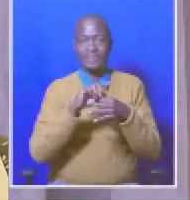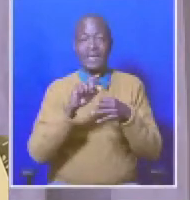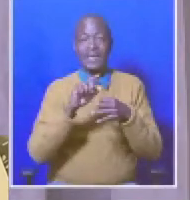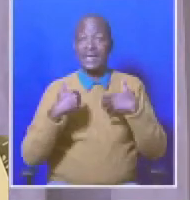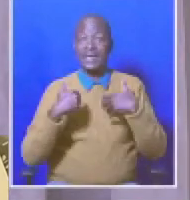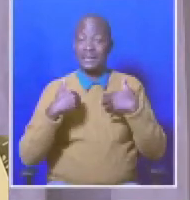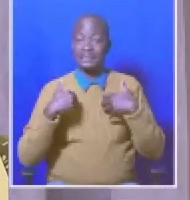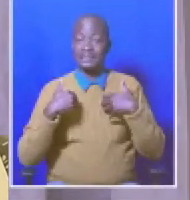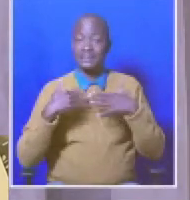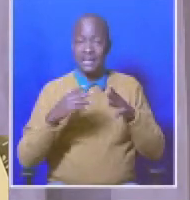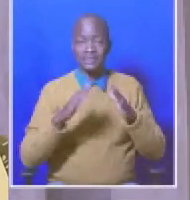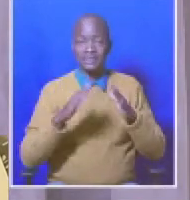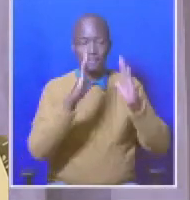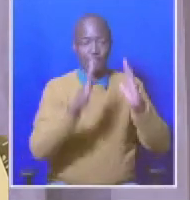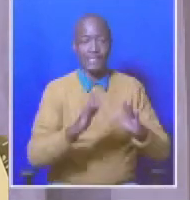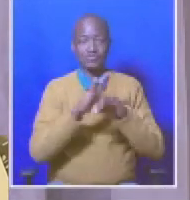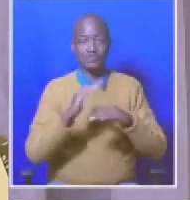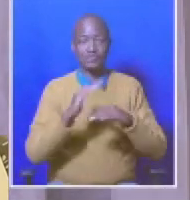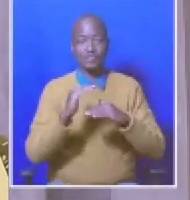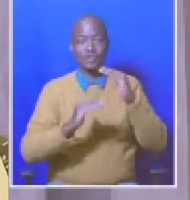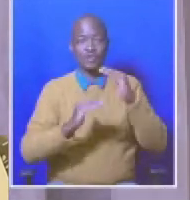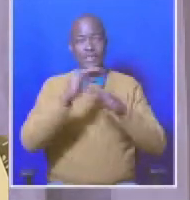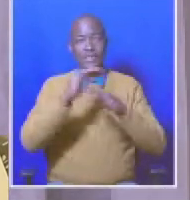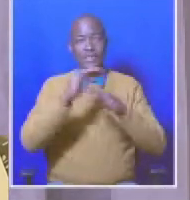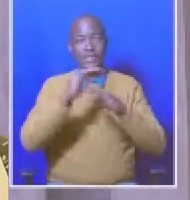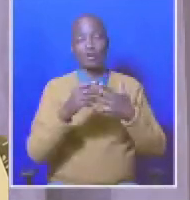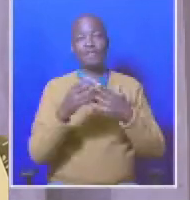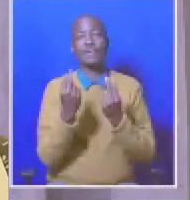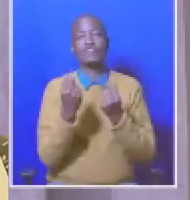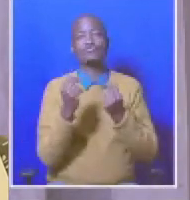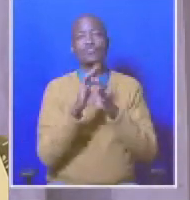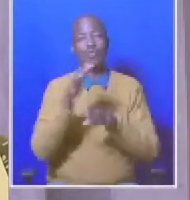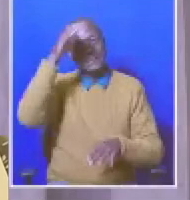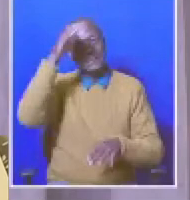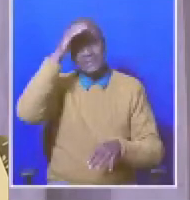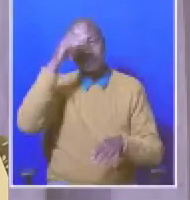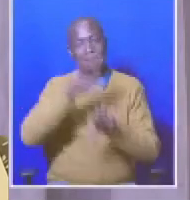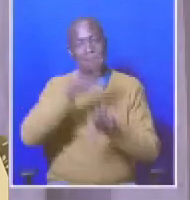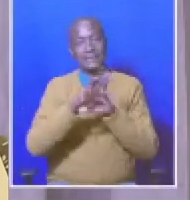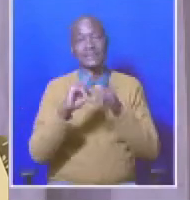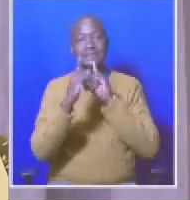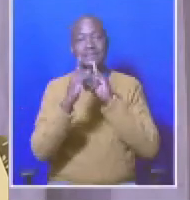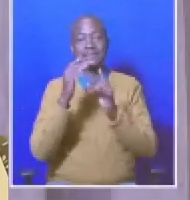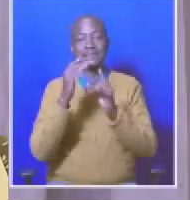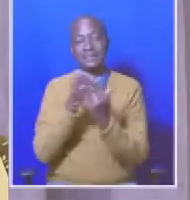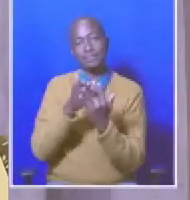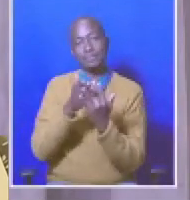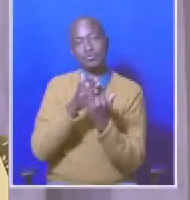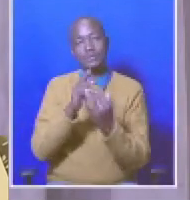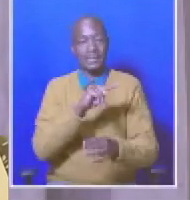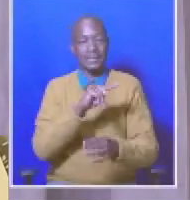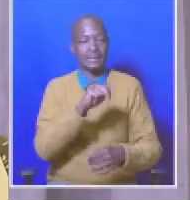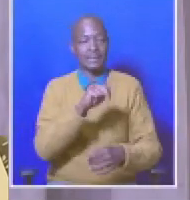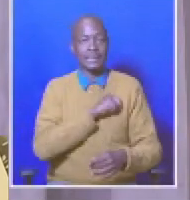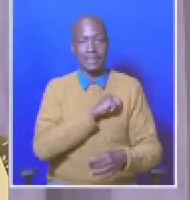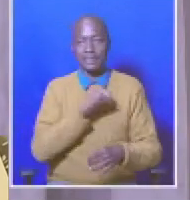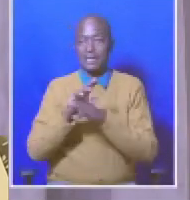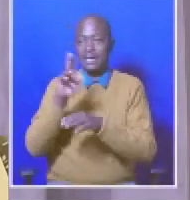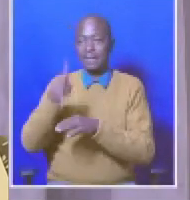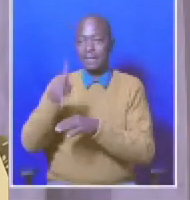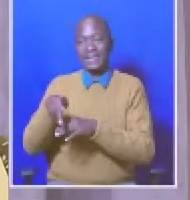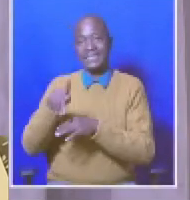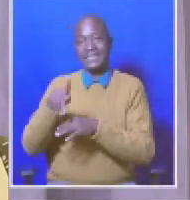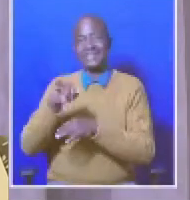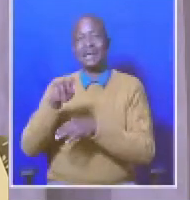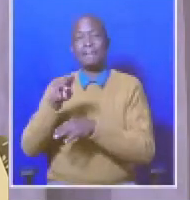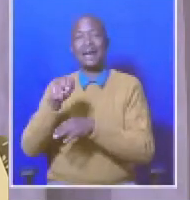in the initial phase of the construction of a new smart city between Durban and Pietermaritzburg. And second, it